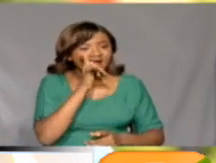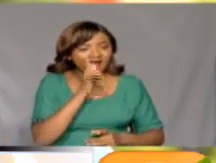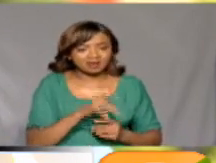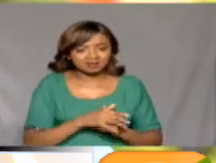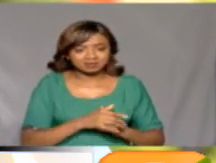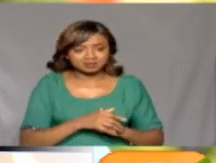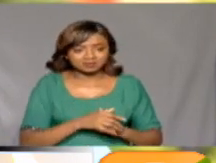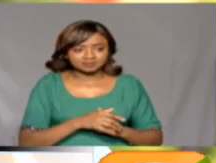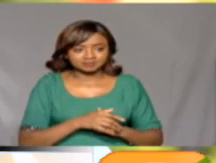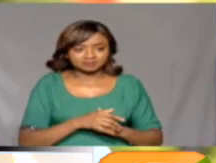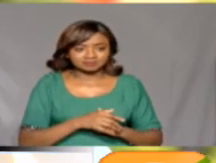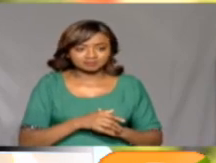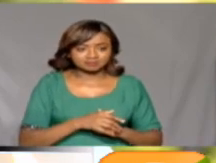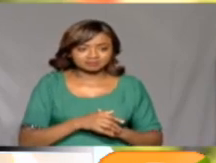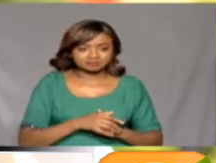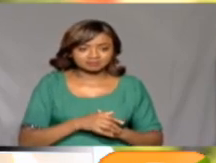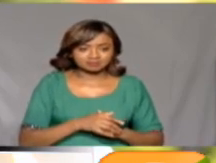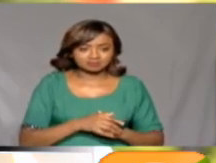Mm-hmm. Yeah?